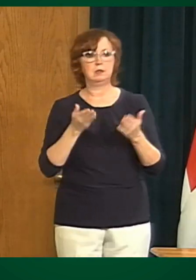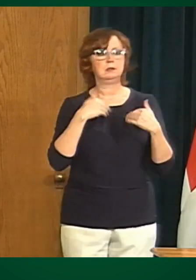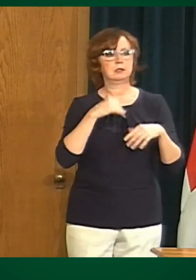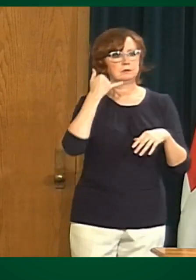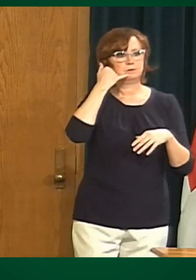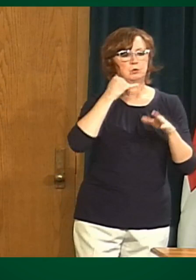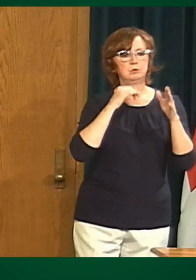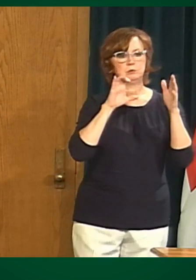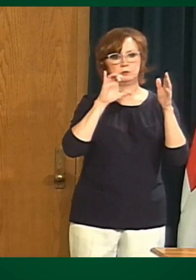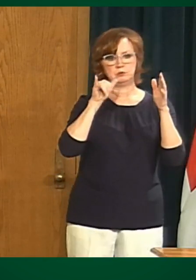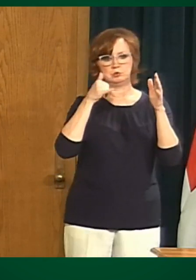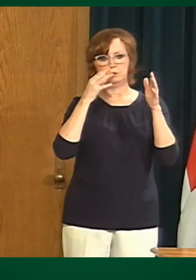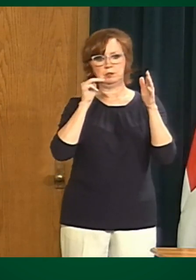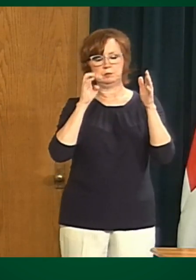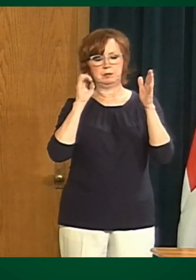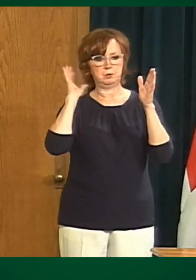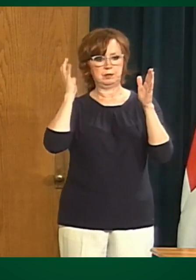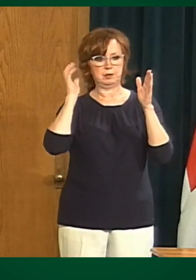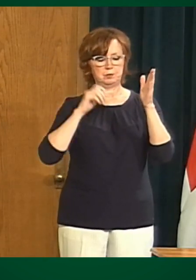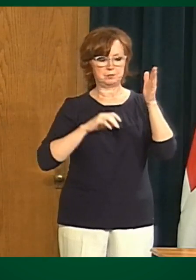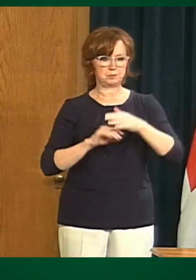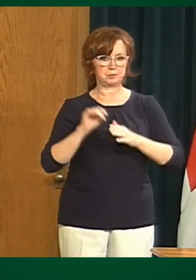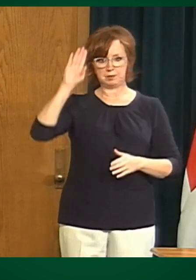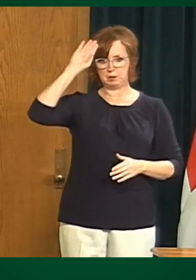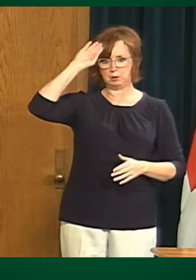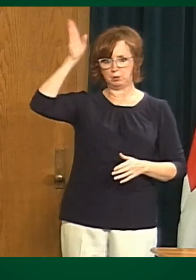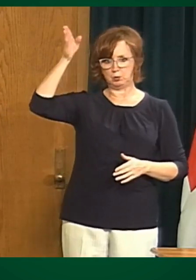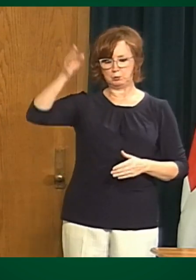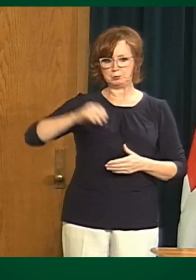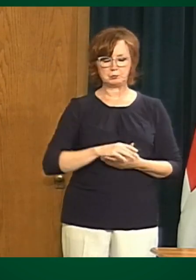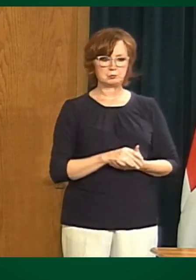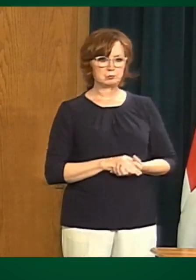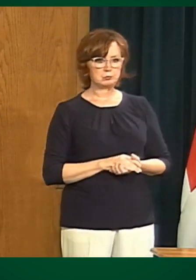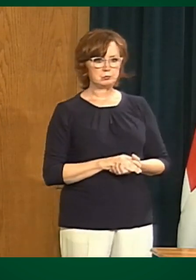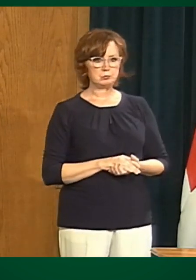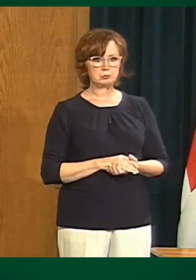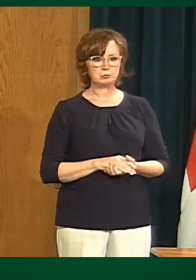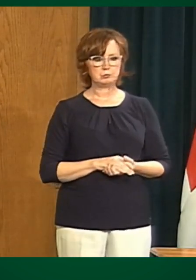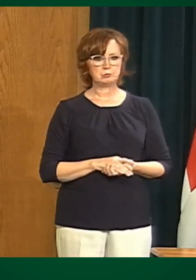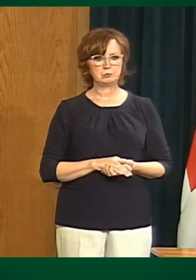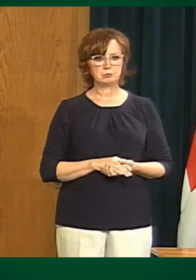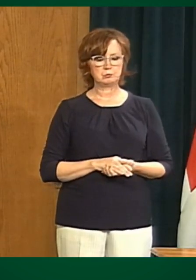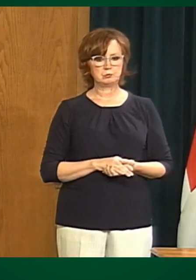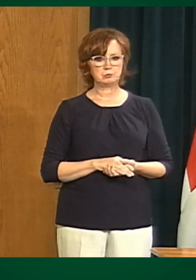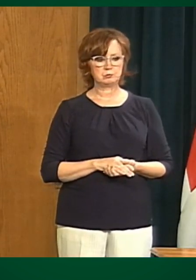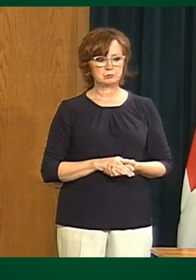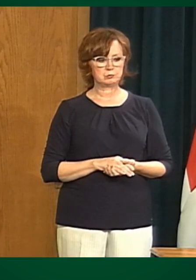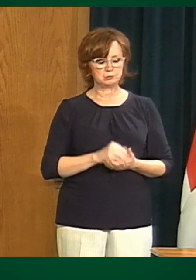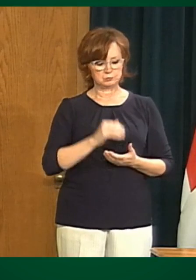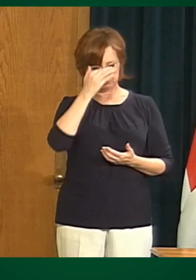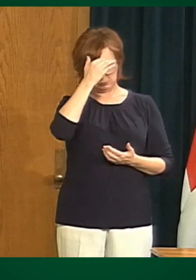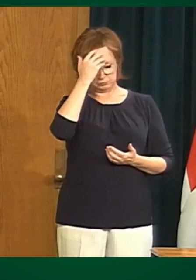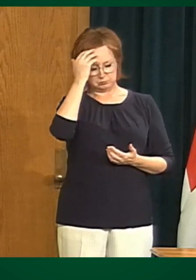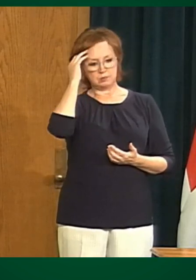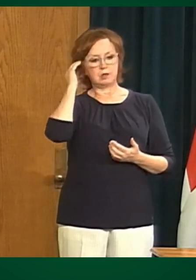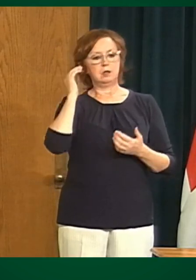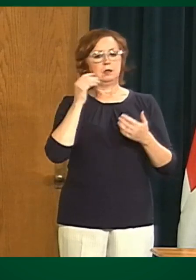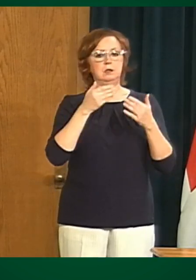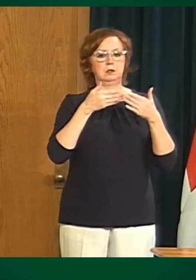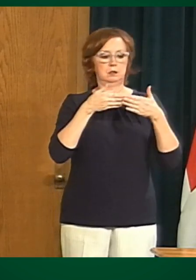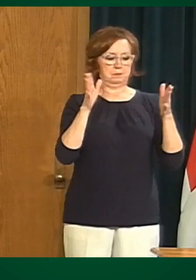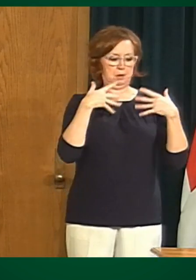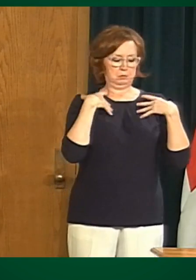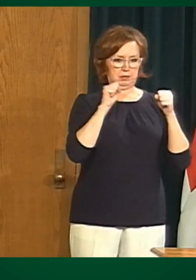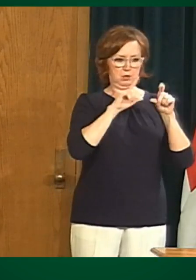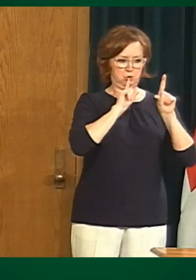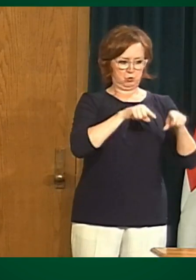with CJME. Hi. My question is about the public health orders, people social distancing